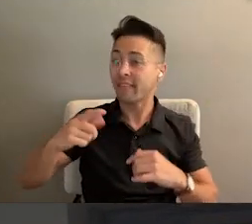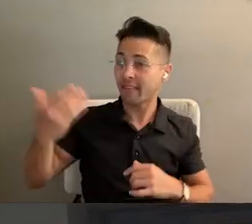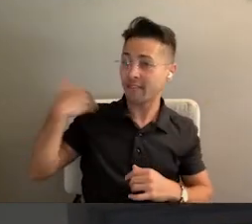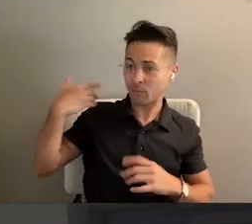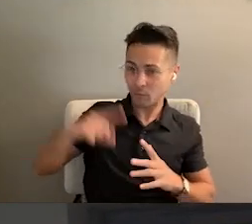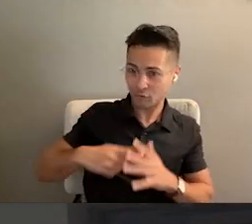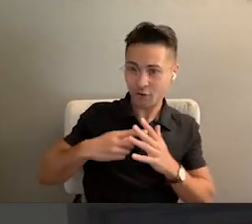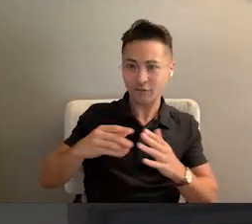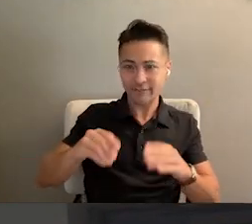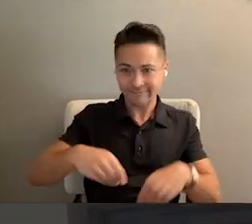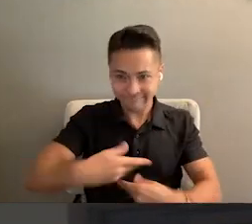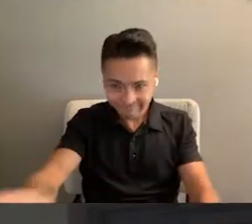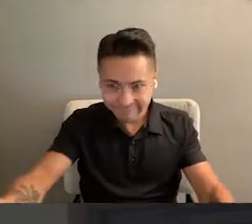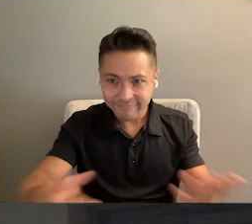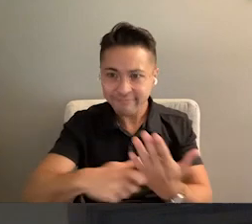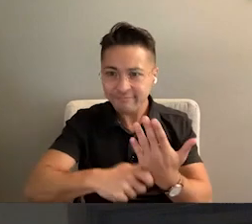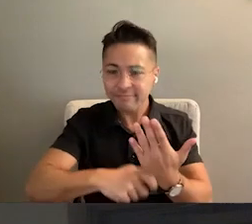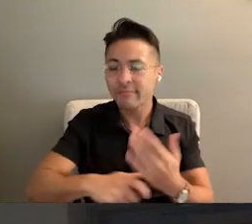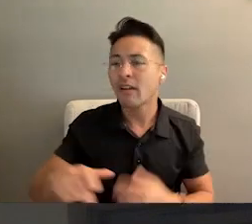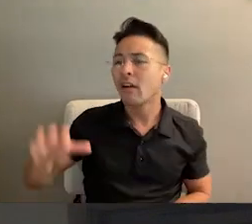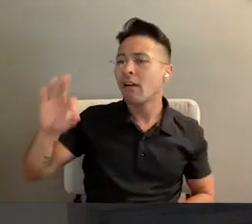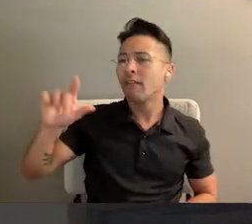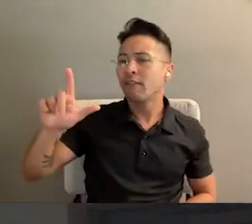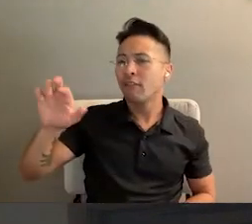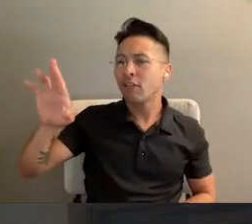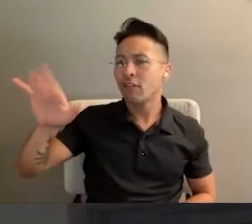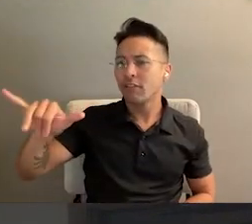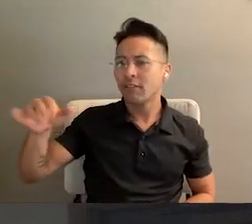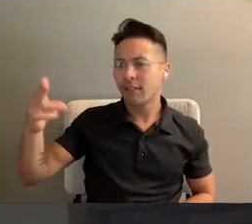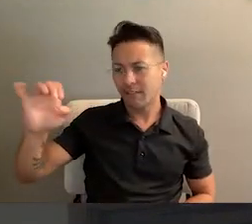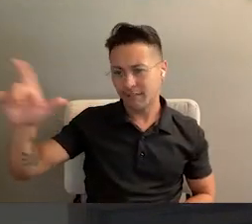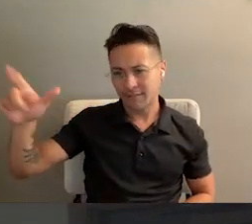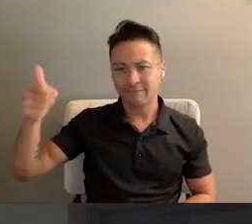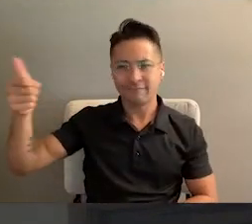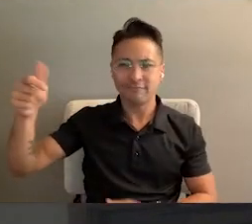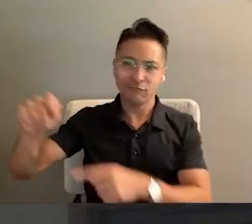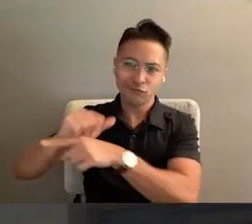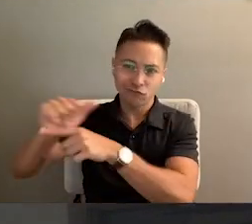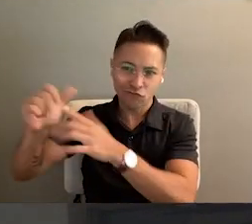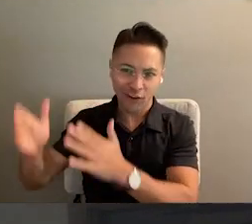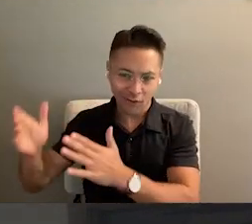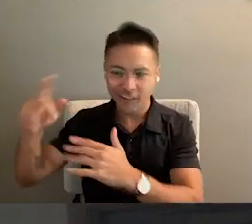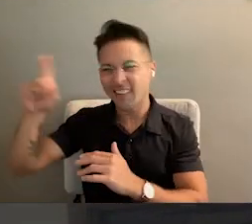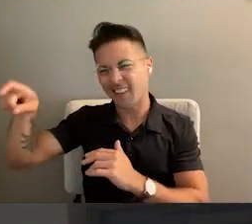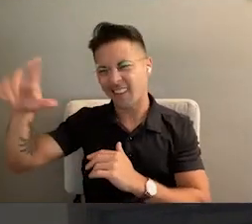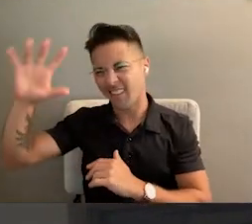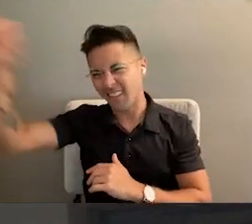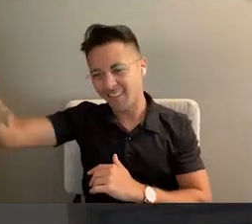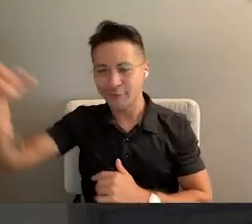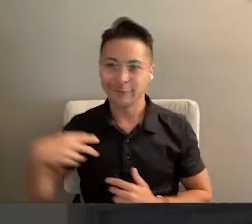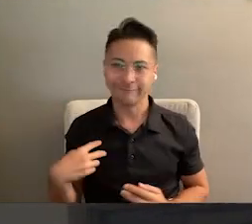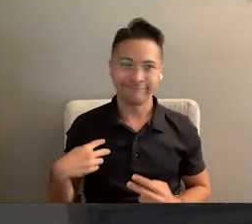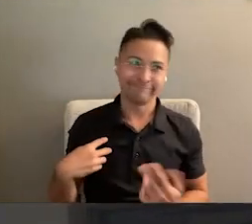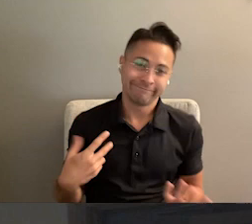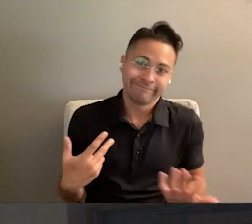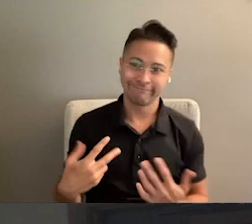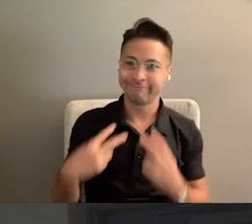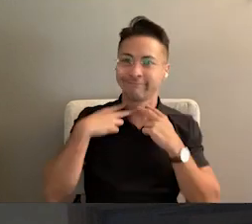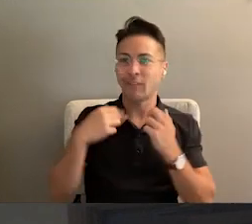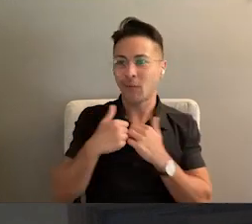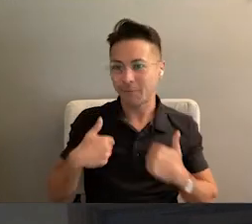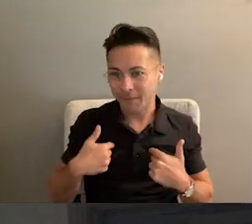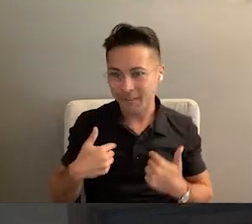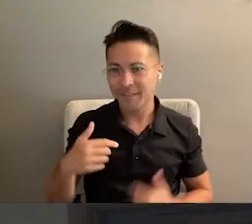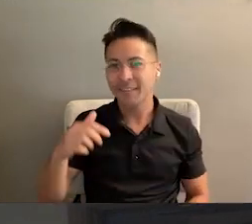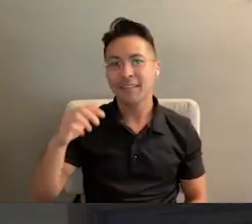packets and that was passing out packets as we started. Larry Hill is our trainer. He unfortunately had to leave. So you're stuck